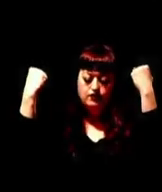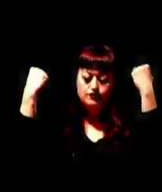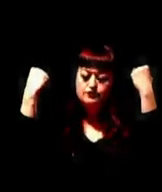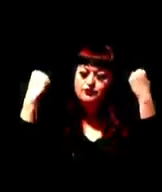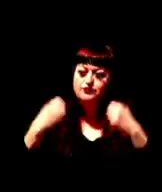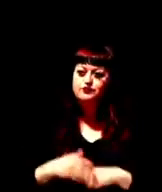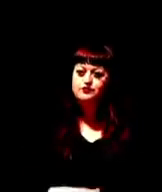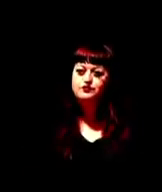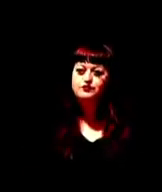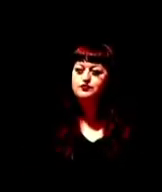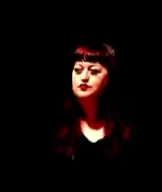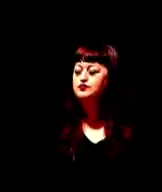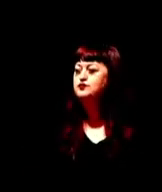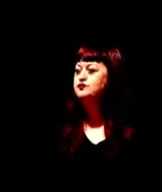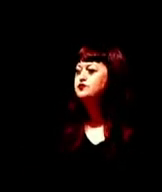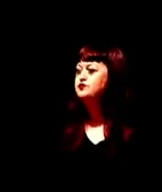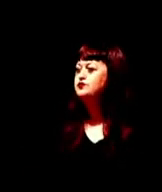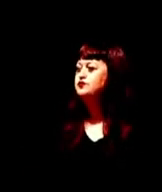brave.